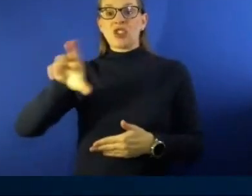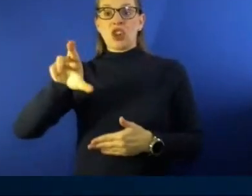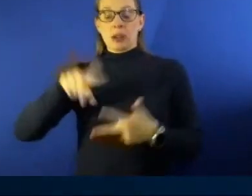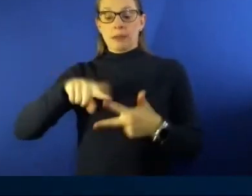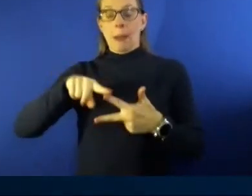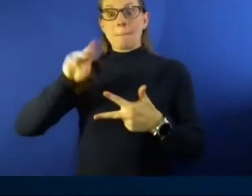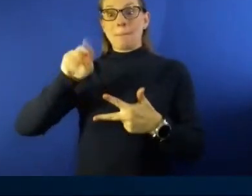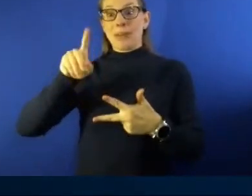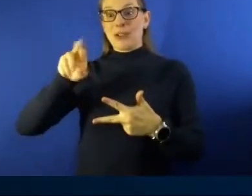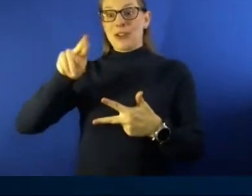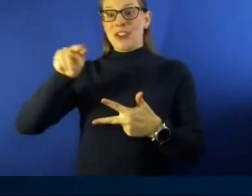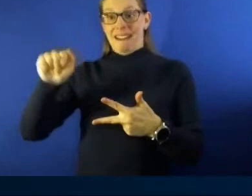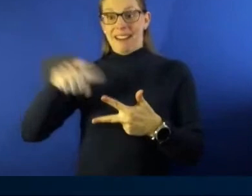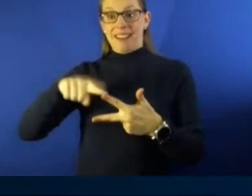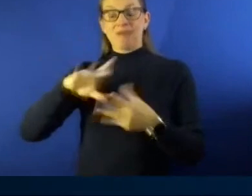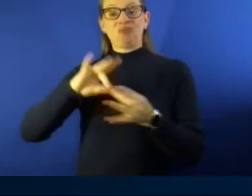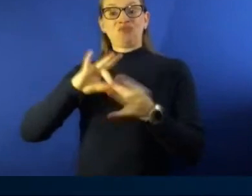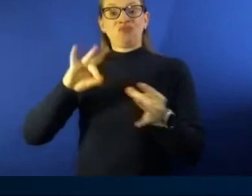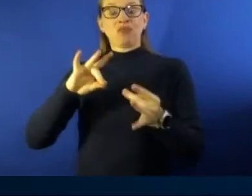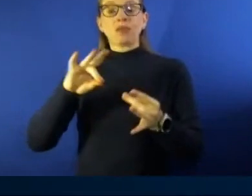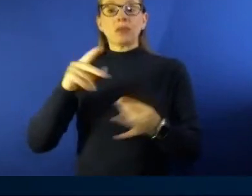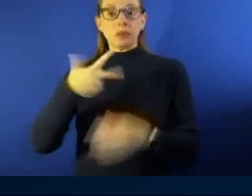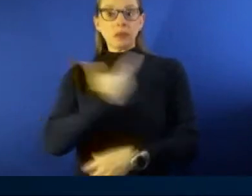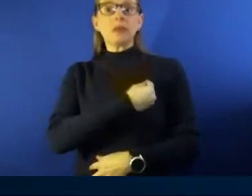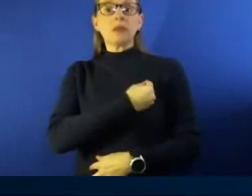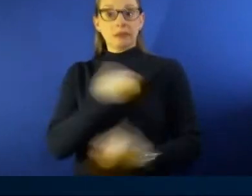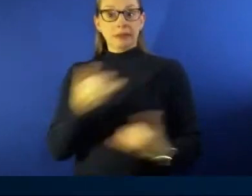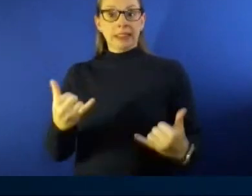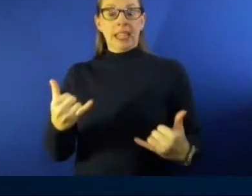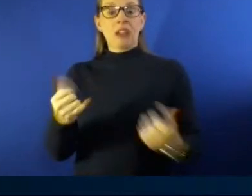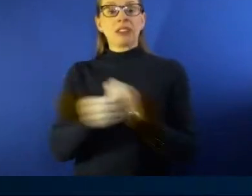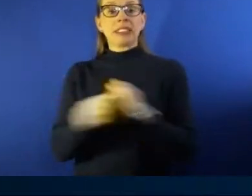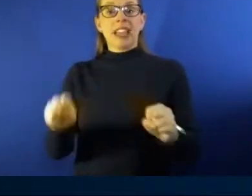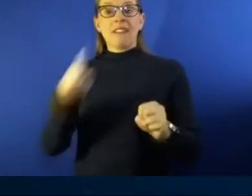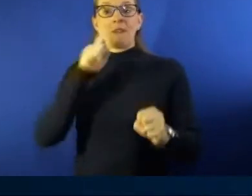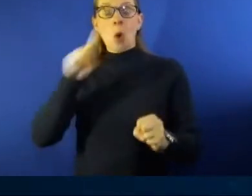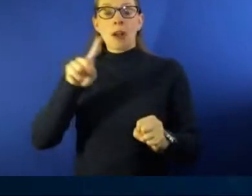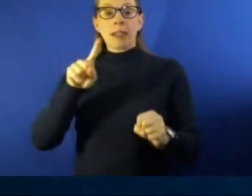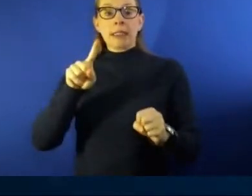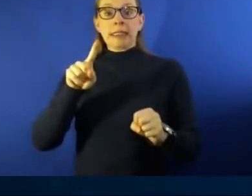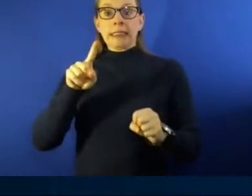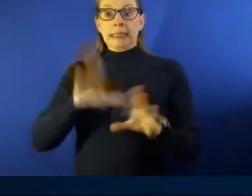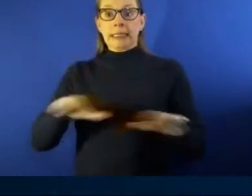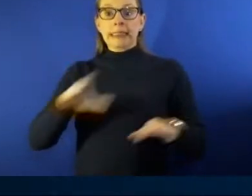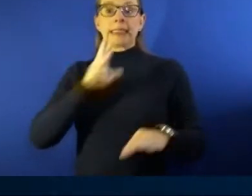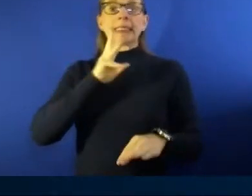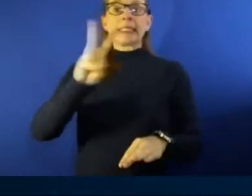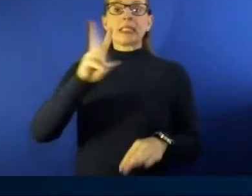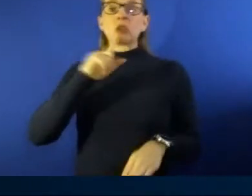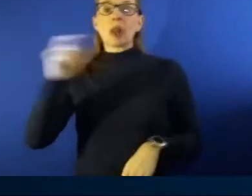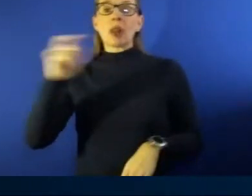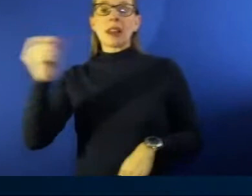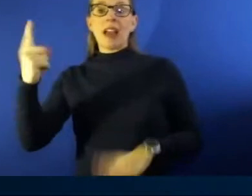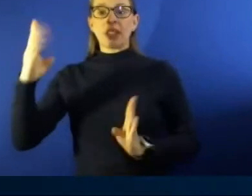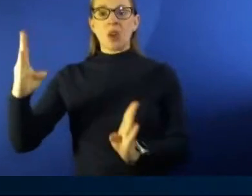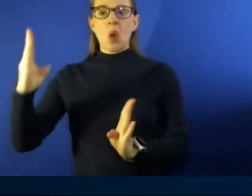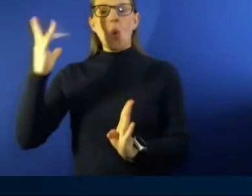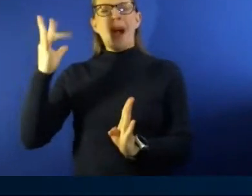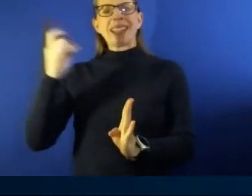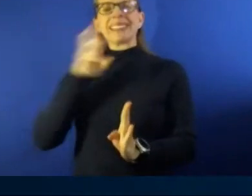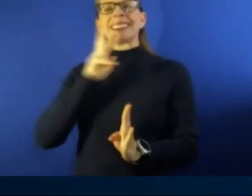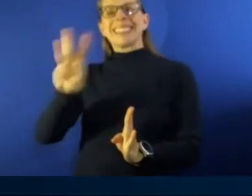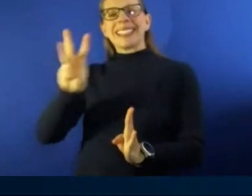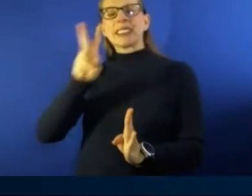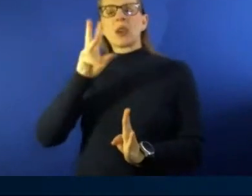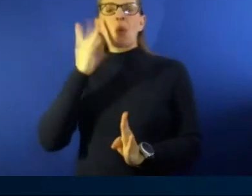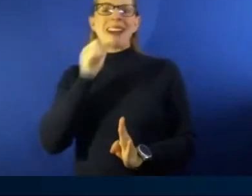that its vaccine is now safe for kids 6 to 11. First, why 6 to 11 and not 5 to 11? Maybe help me